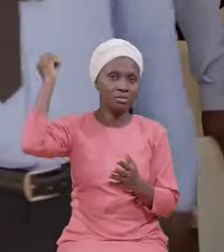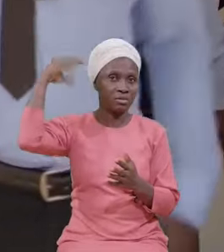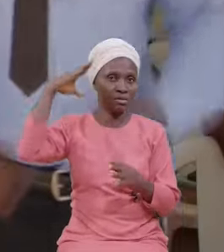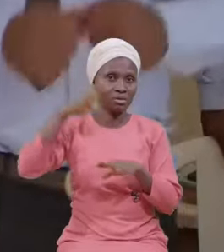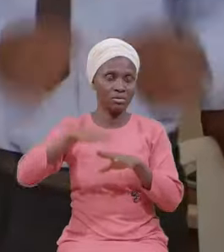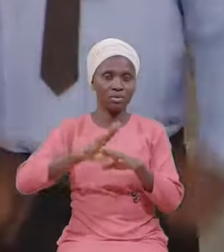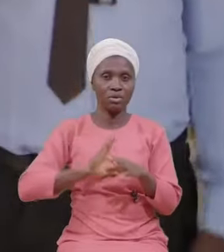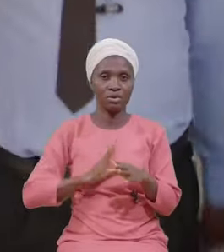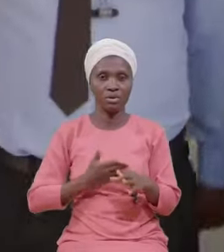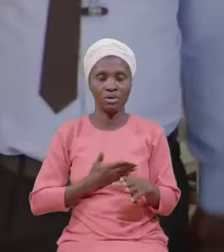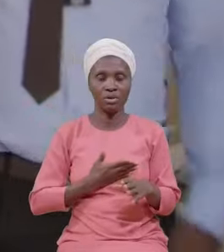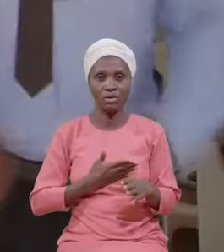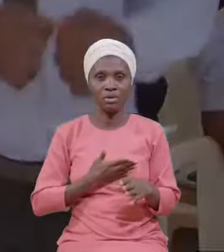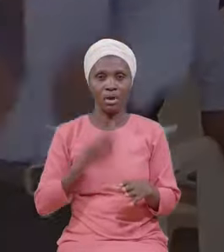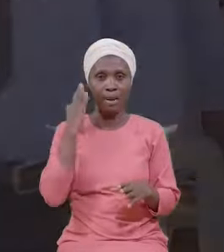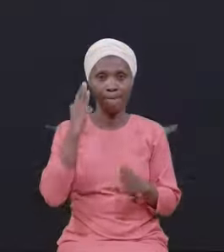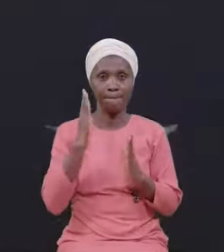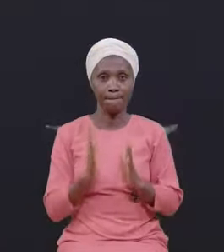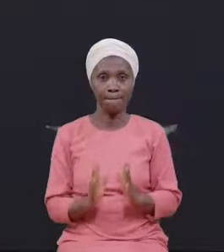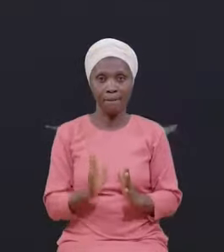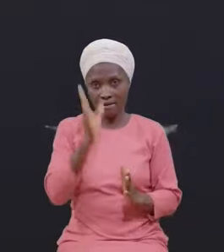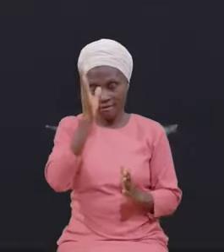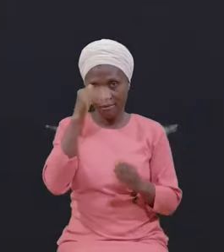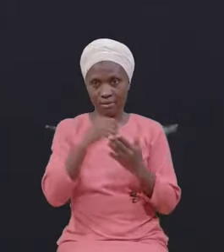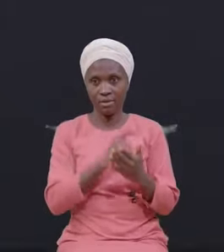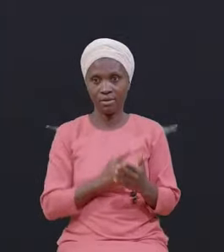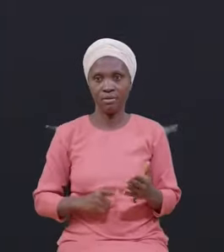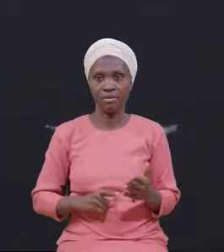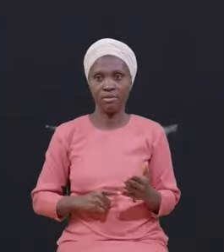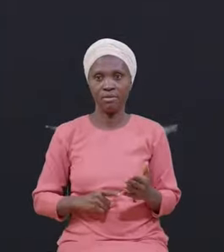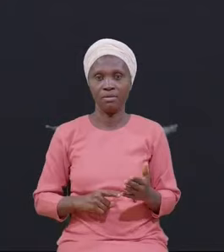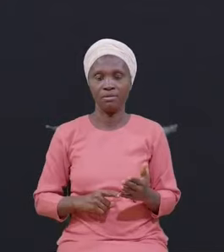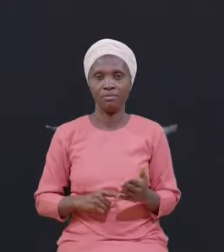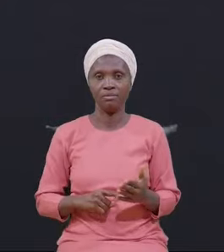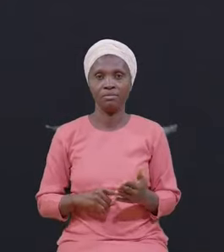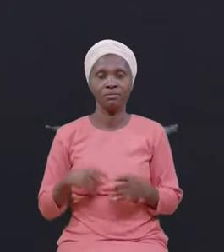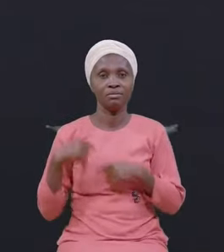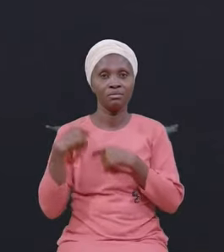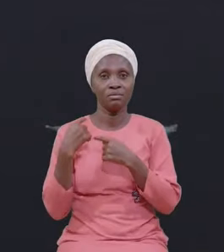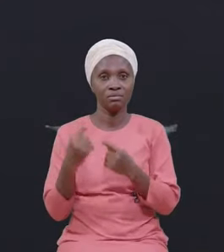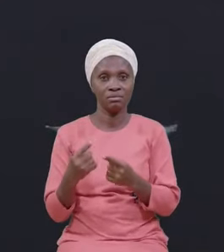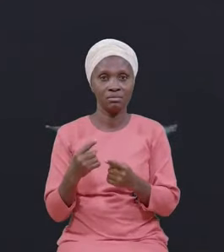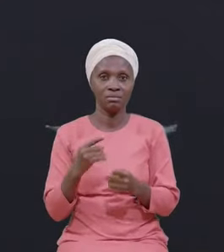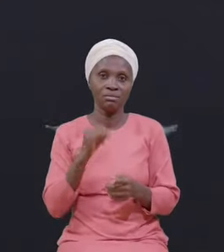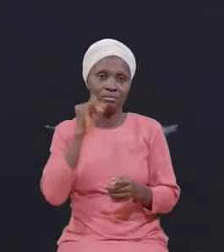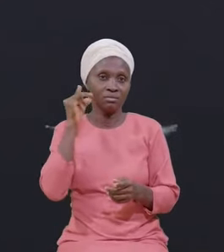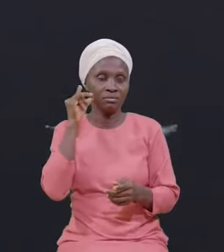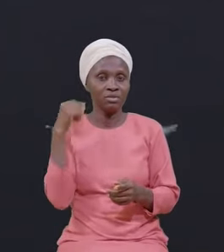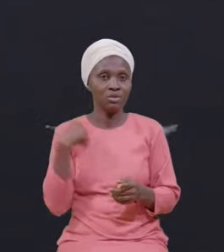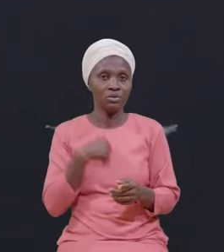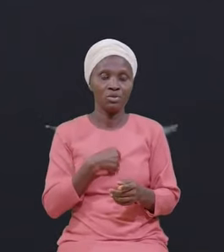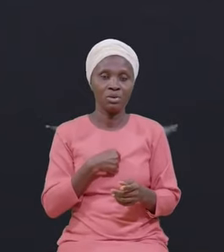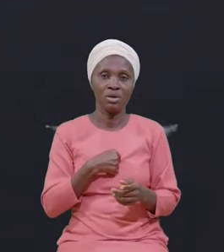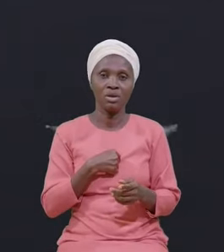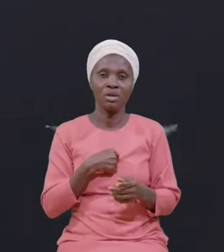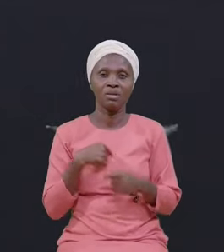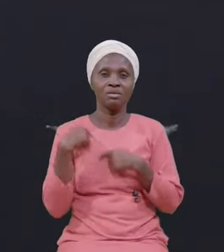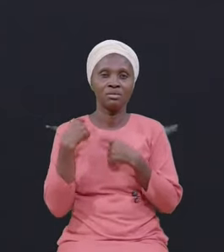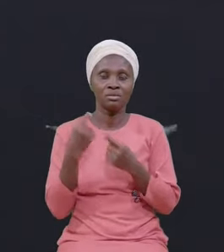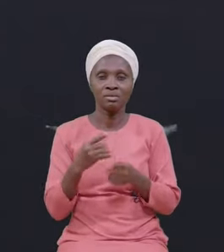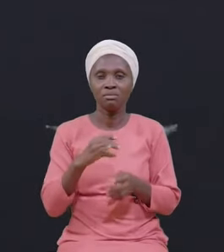drinking from the Fountain of Life through him let's appreciate God for the entrance of his